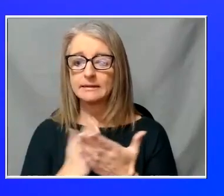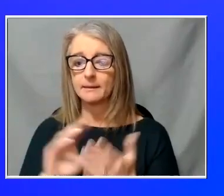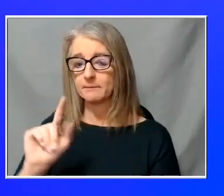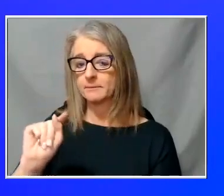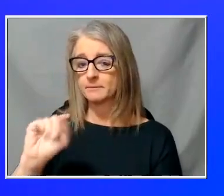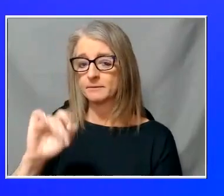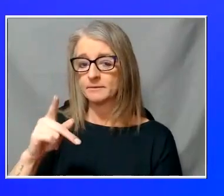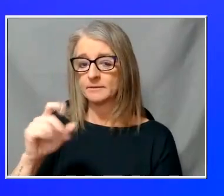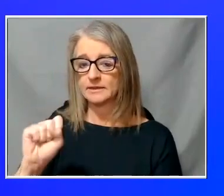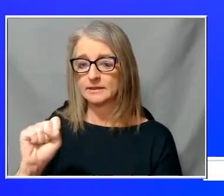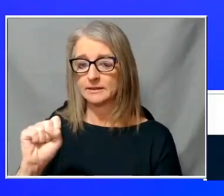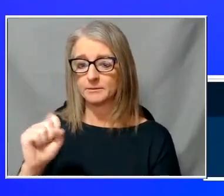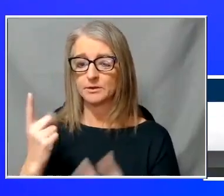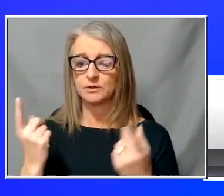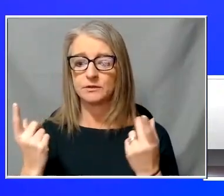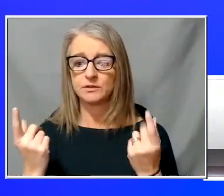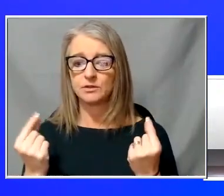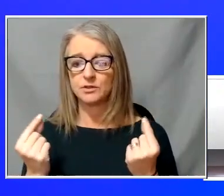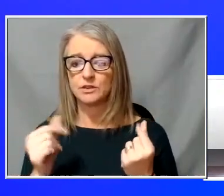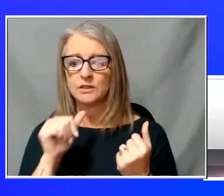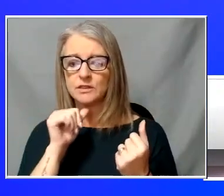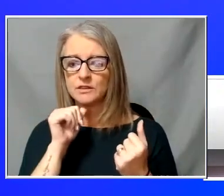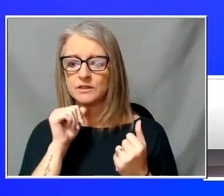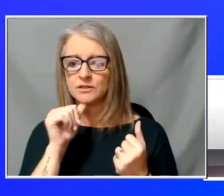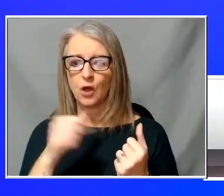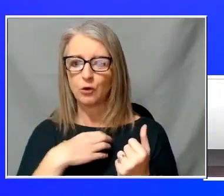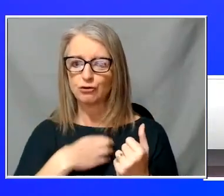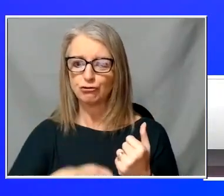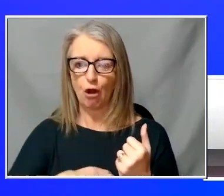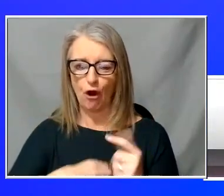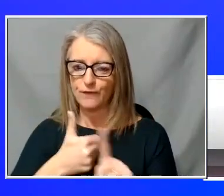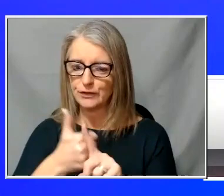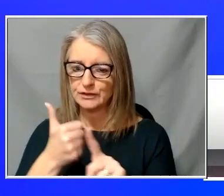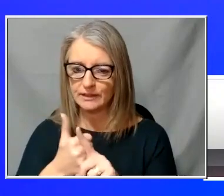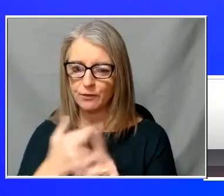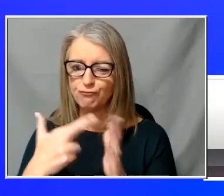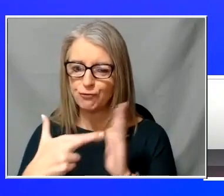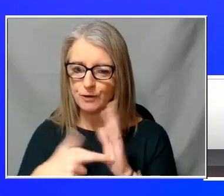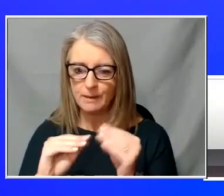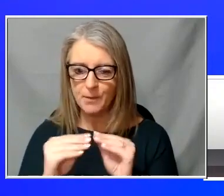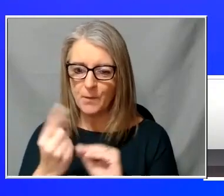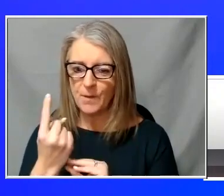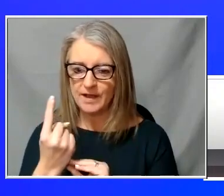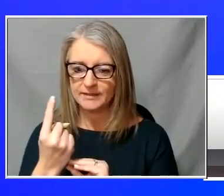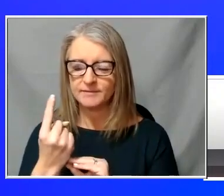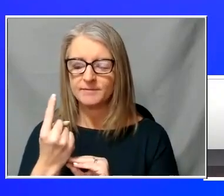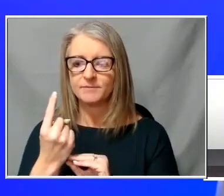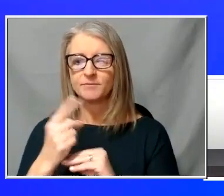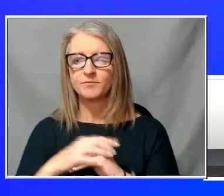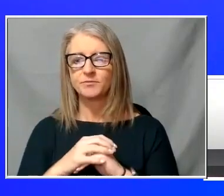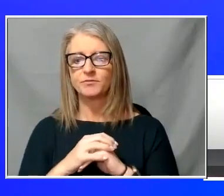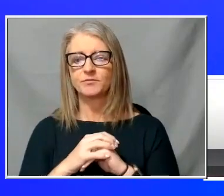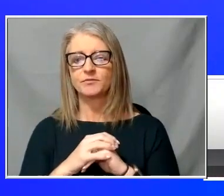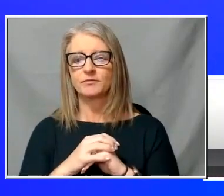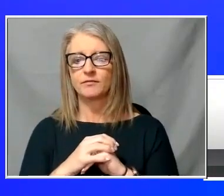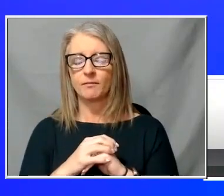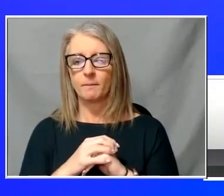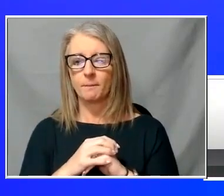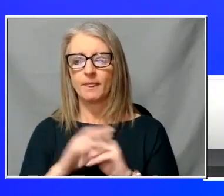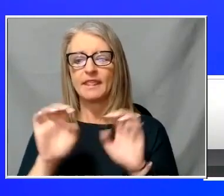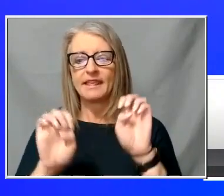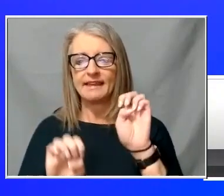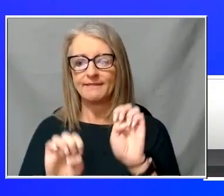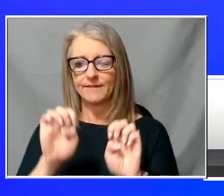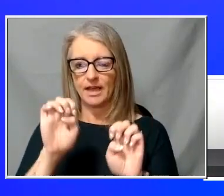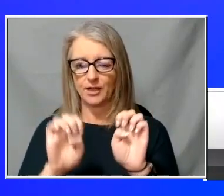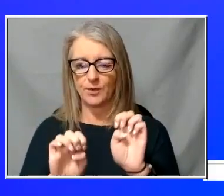you do, don't starve yourself. That's the rule number one, right? So, and evaluate where you're